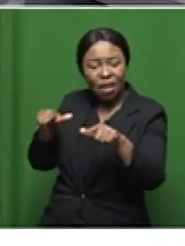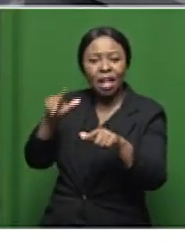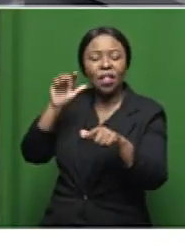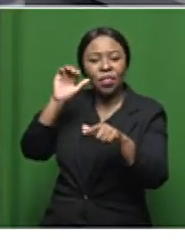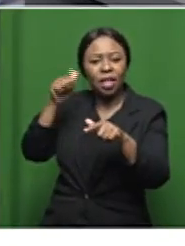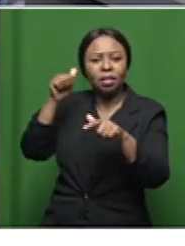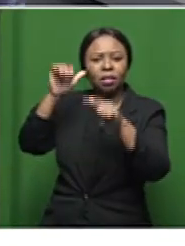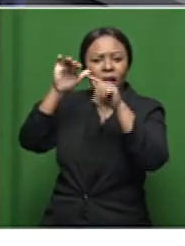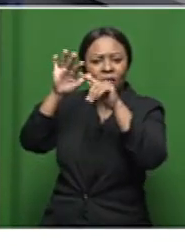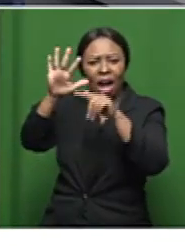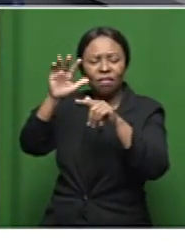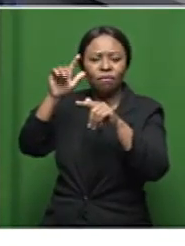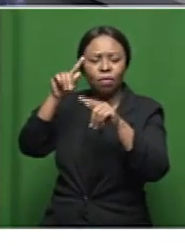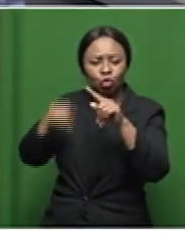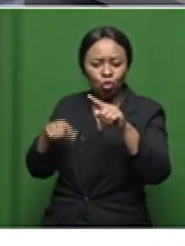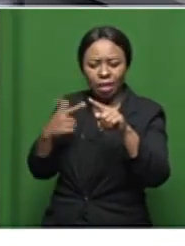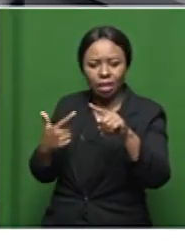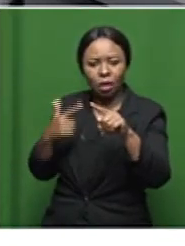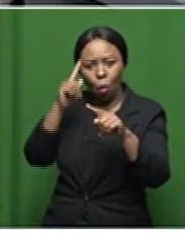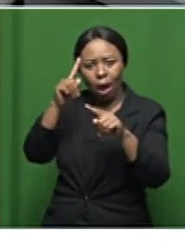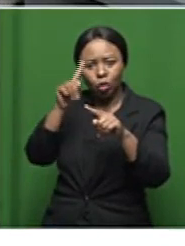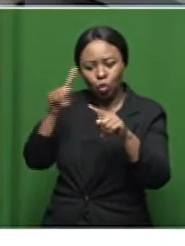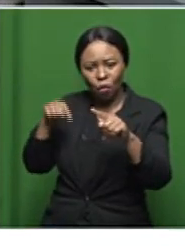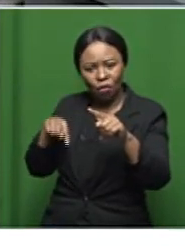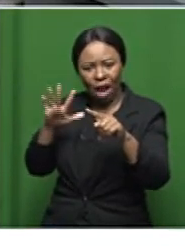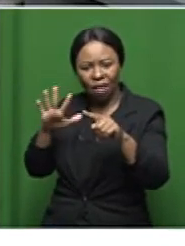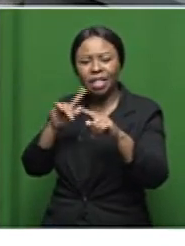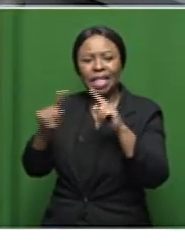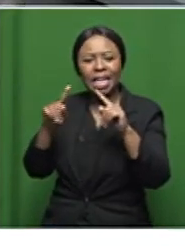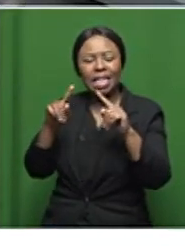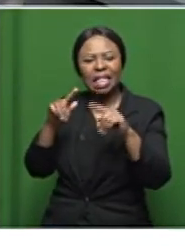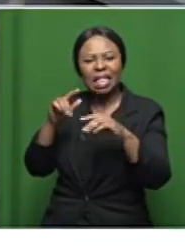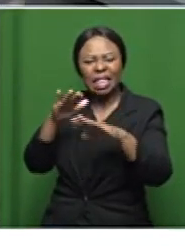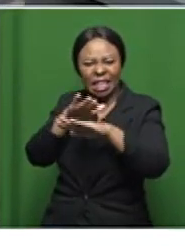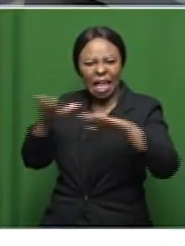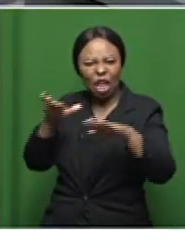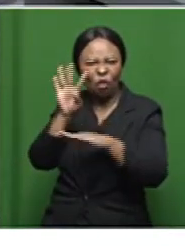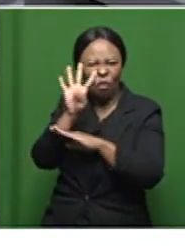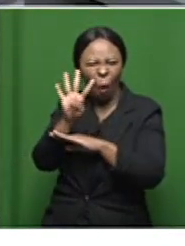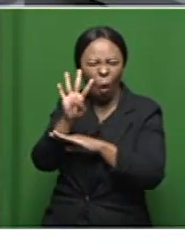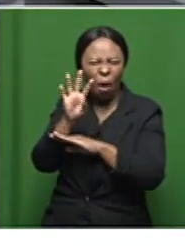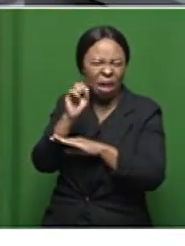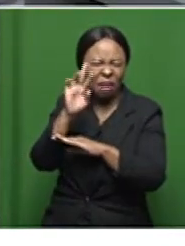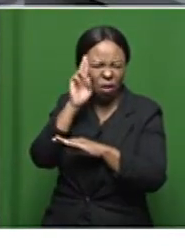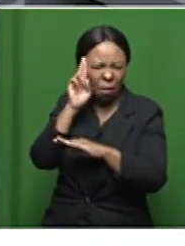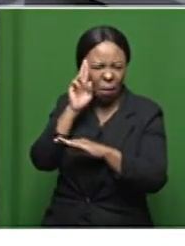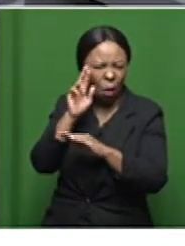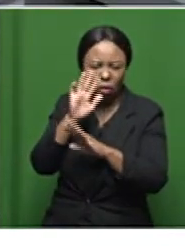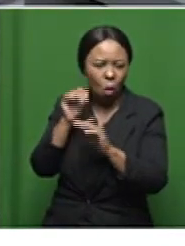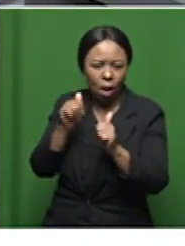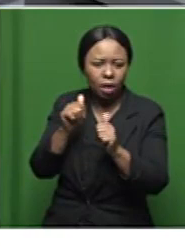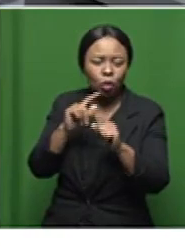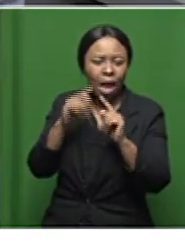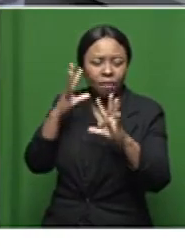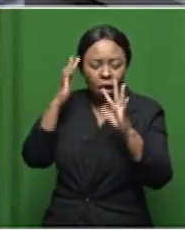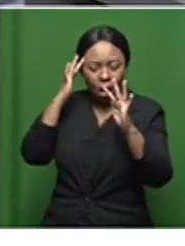they found abnormal cells at stage 4, if I recall. I mean, at that time, I think everything just went over my